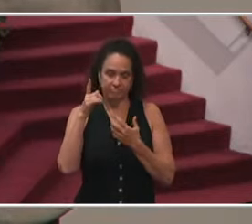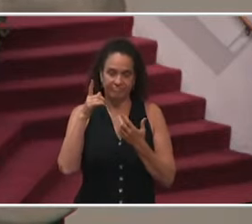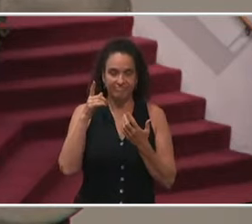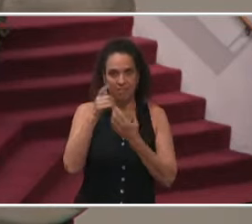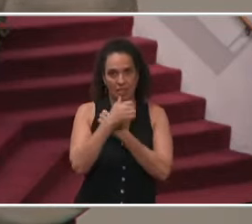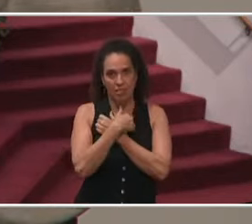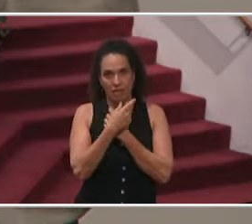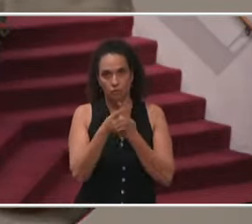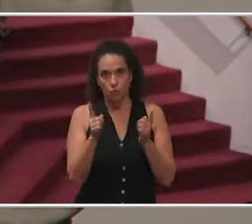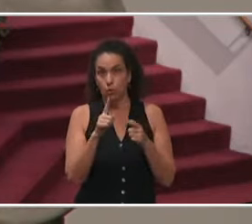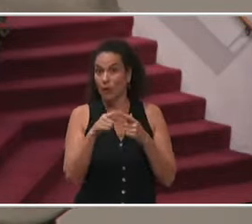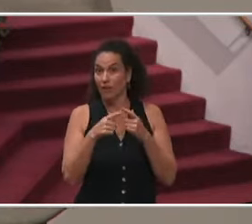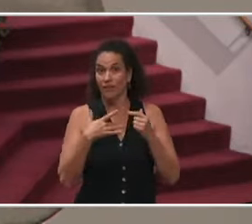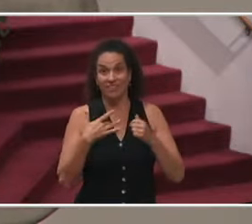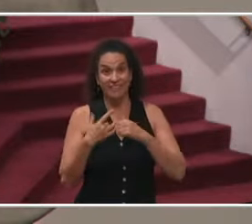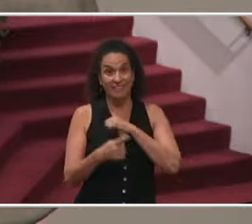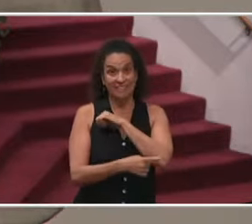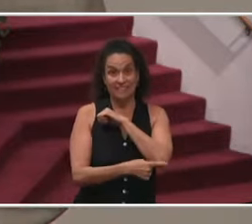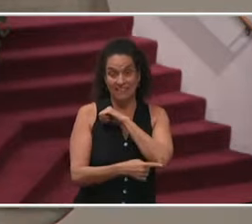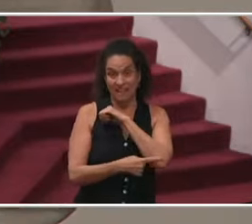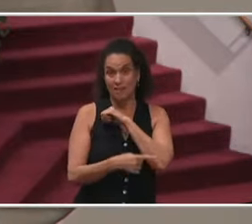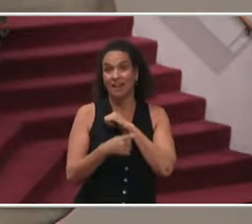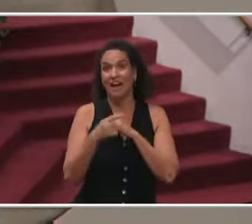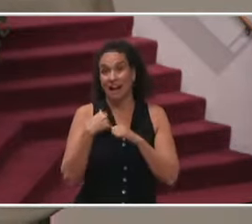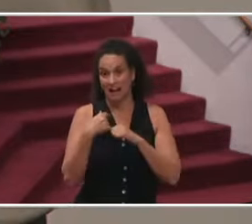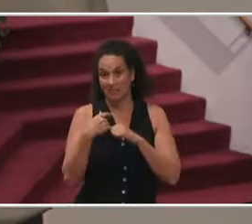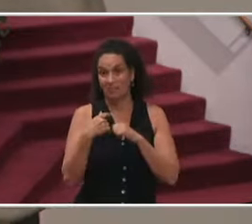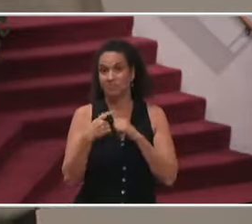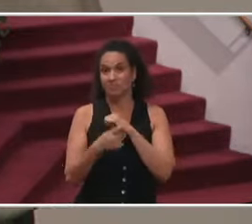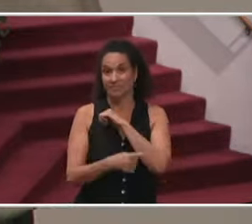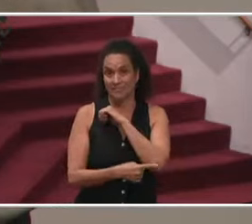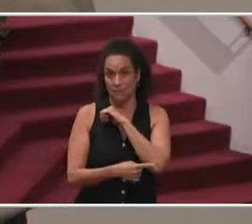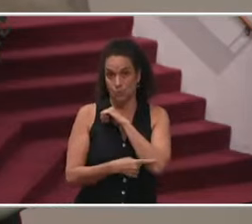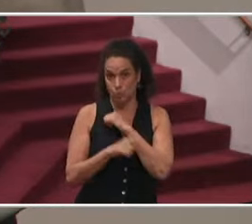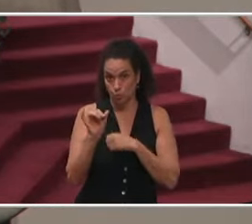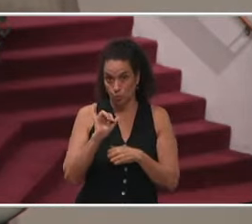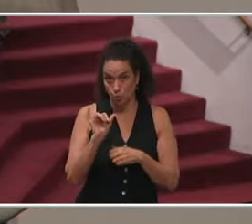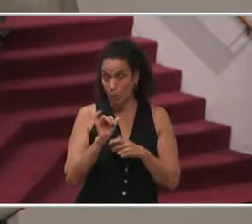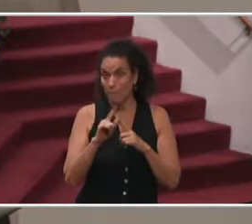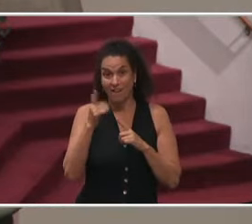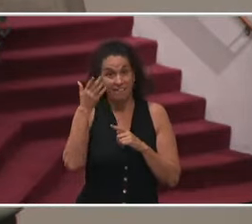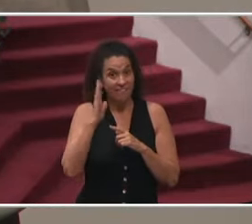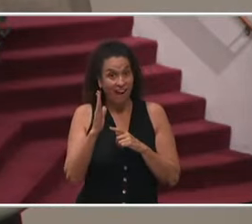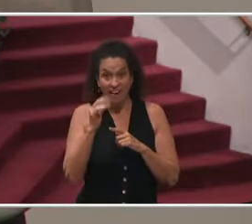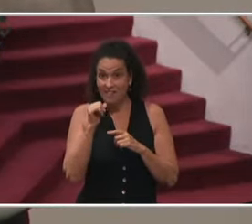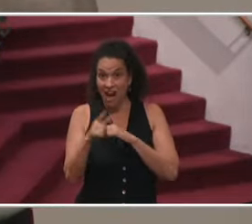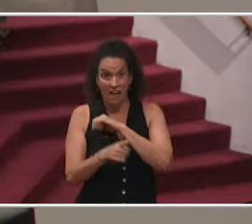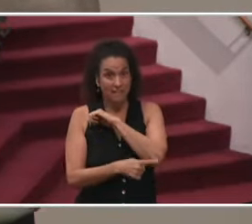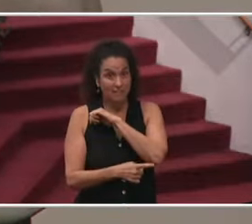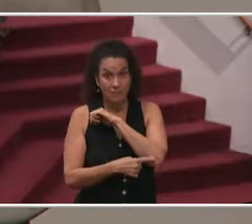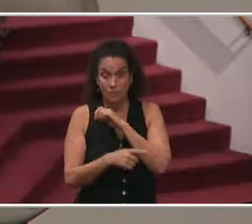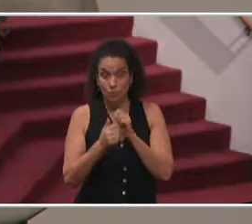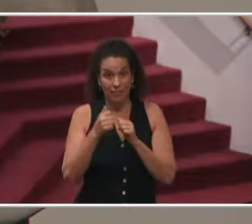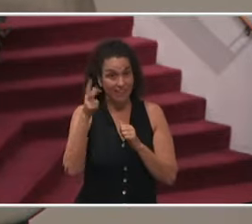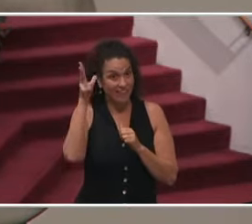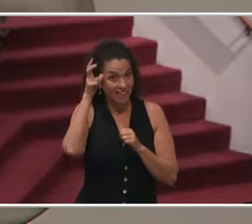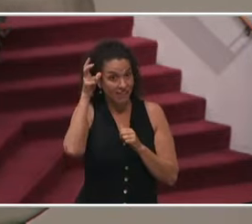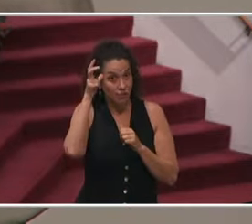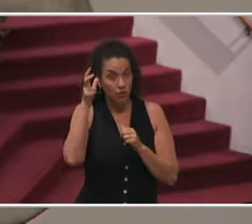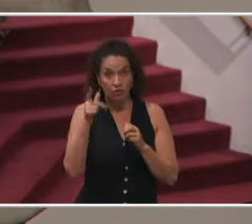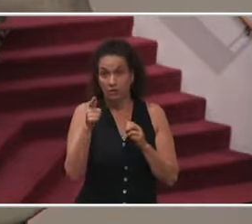When he is tempted, I am tempted of God. For God cannot be tempted with evil, neither tempted he